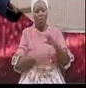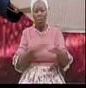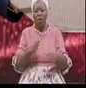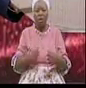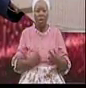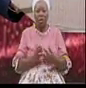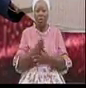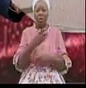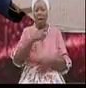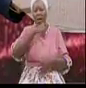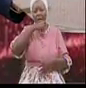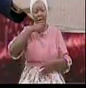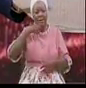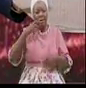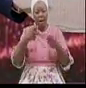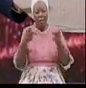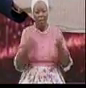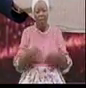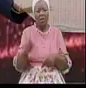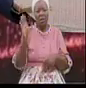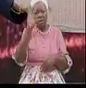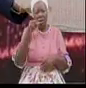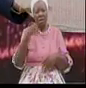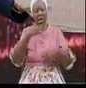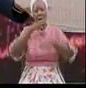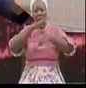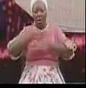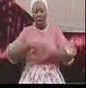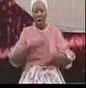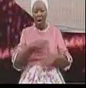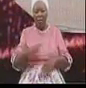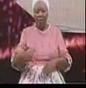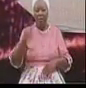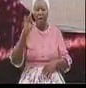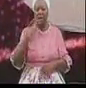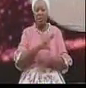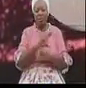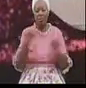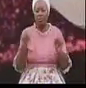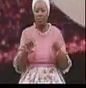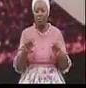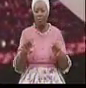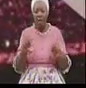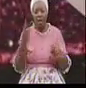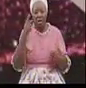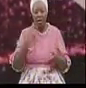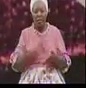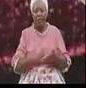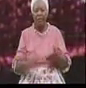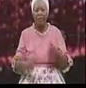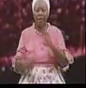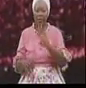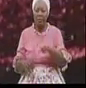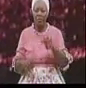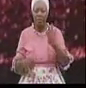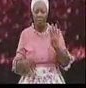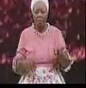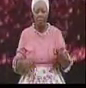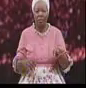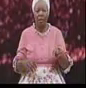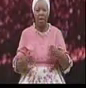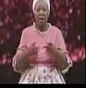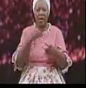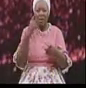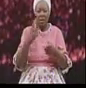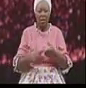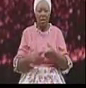dry places, seeking rest and finding none. Verse 44, in verse 44, then